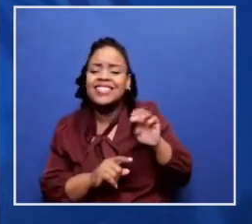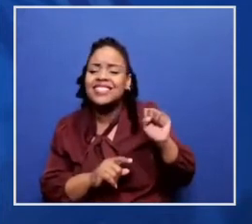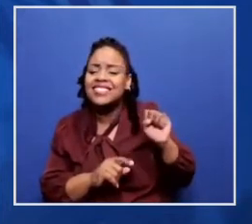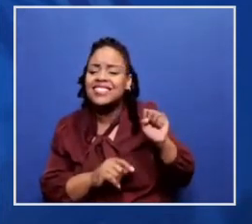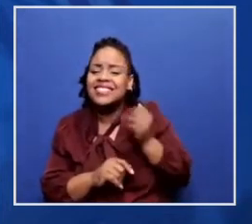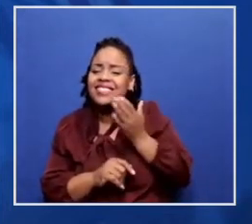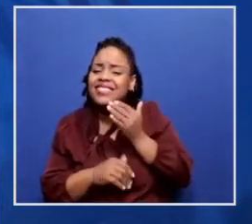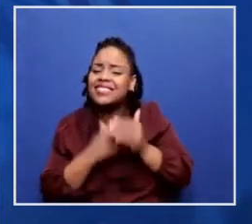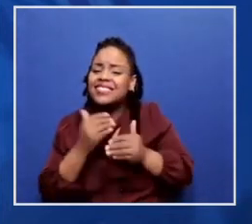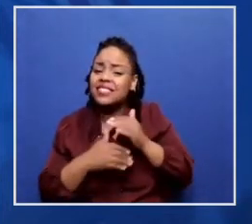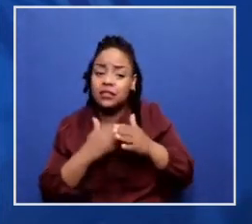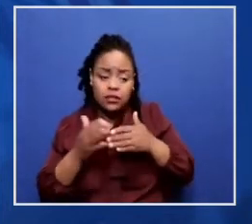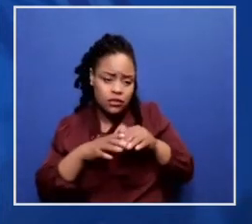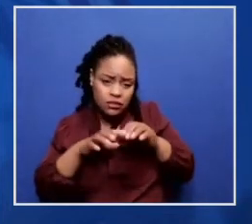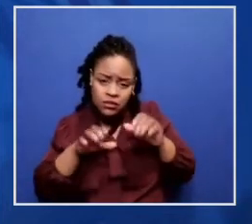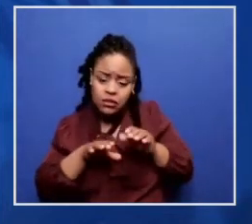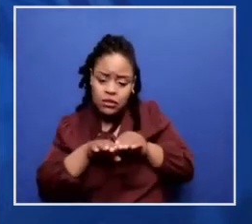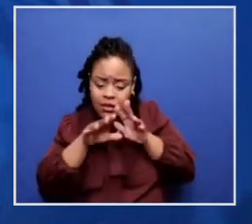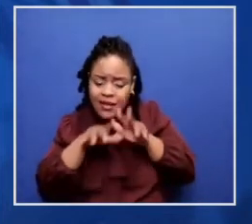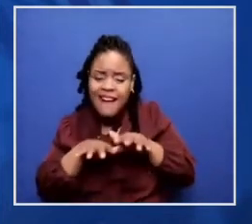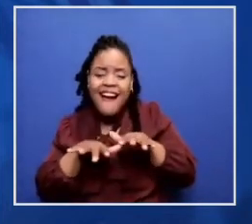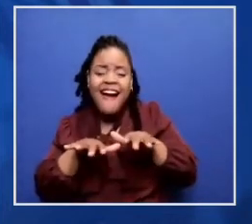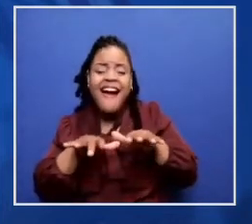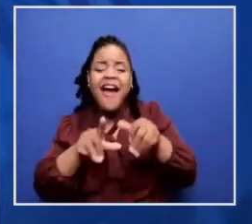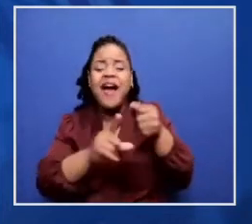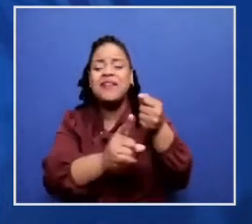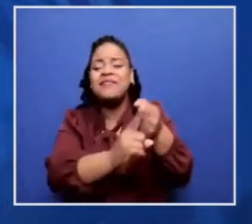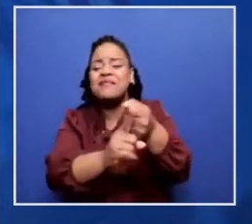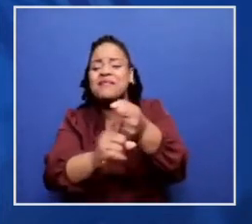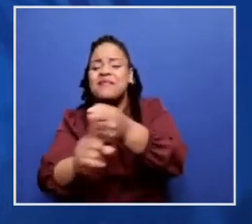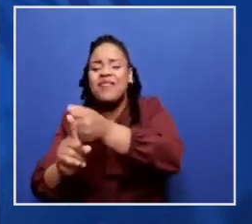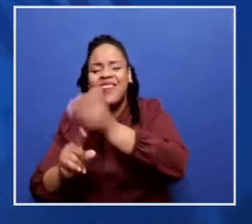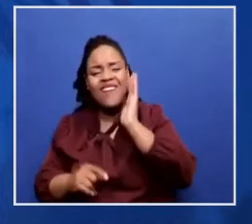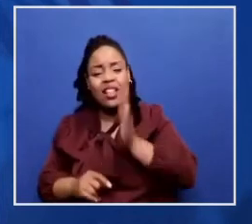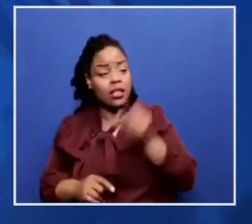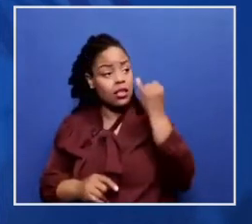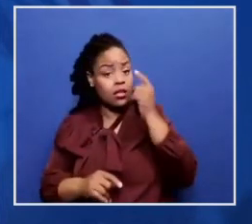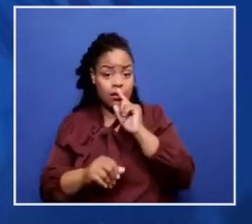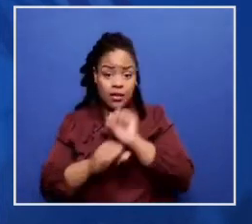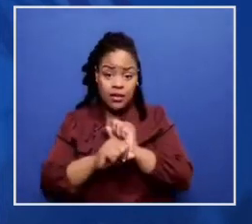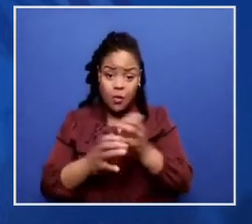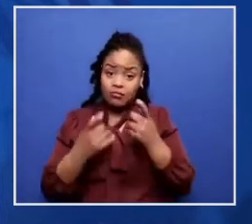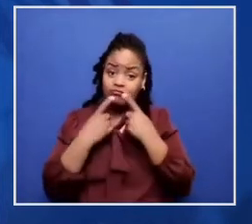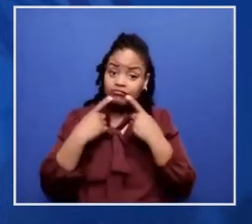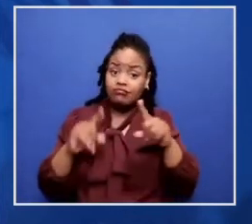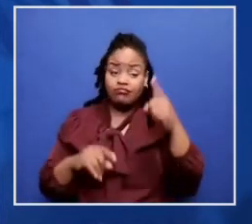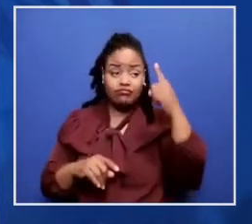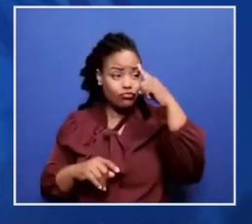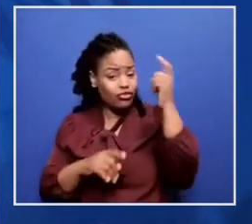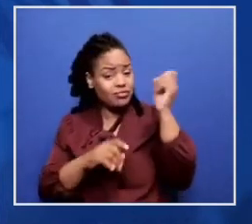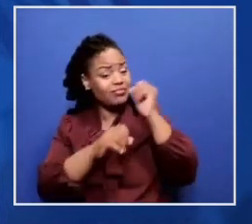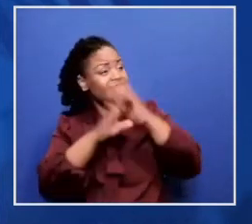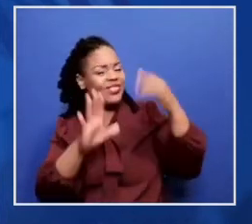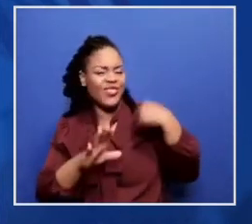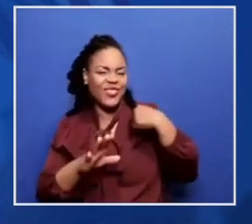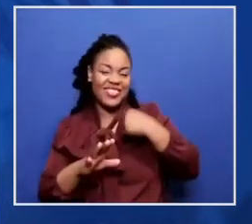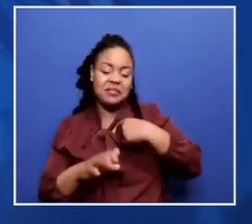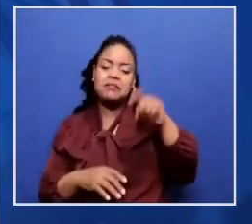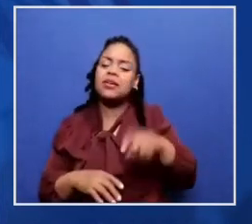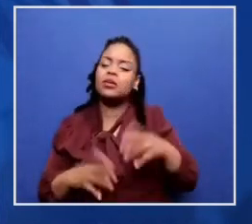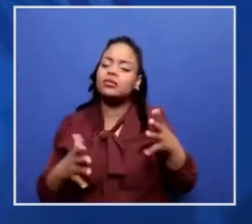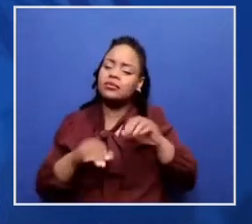of, it would need to value compassion over might, a desire to do good over the need to appear great.